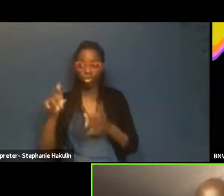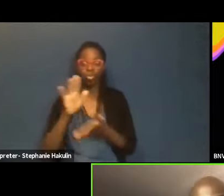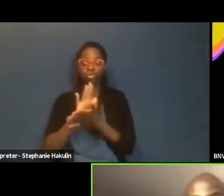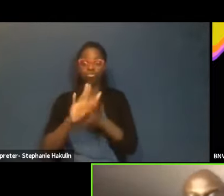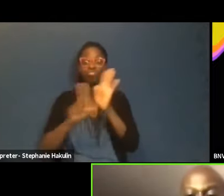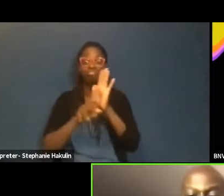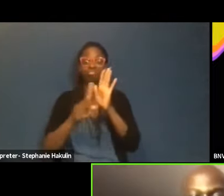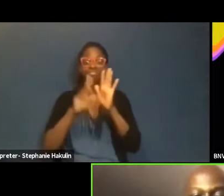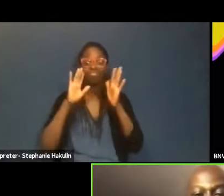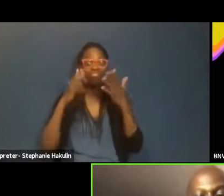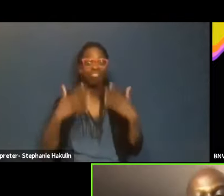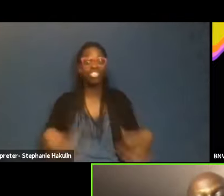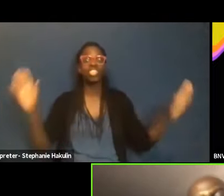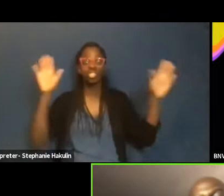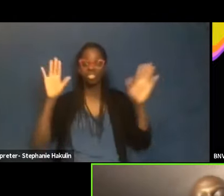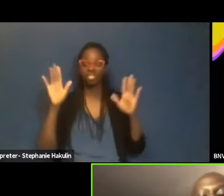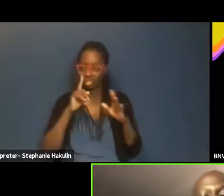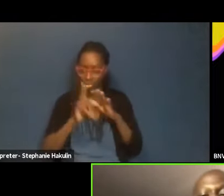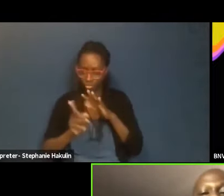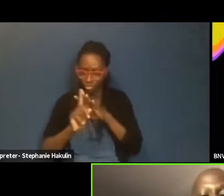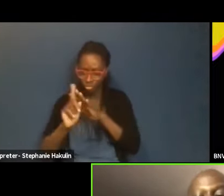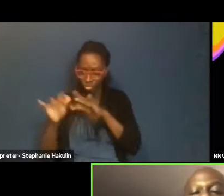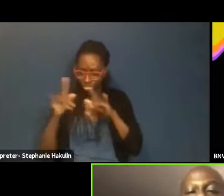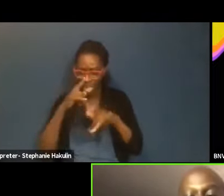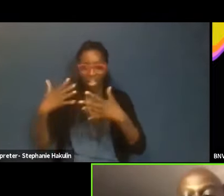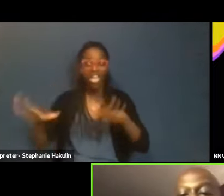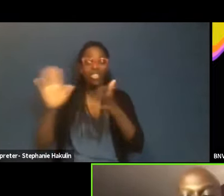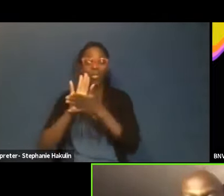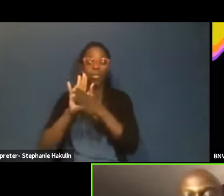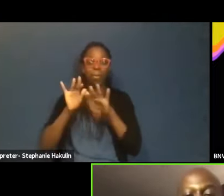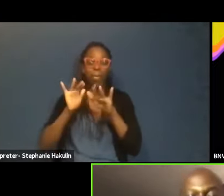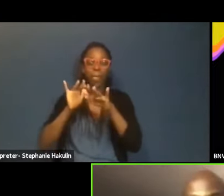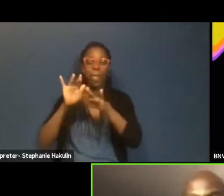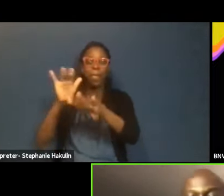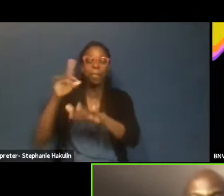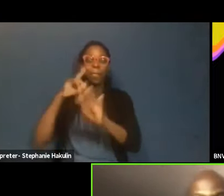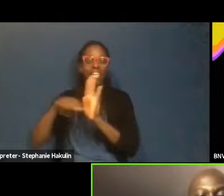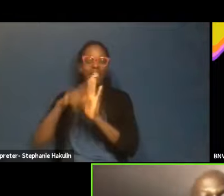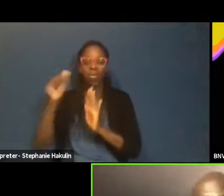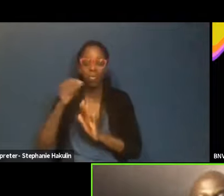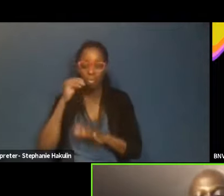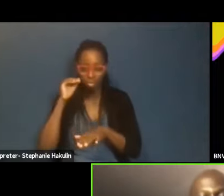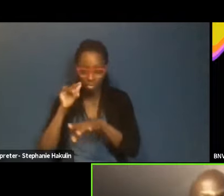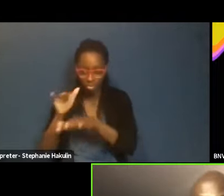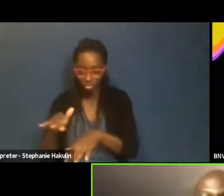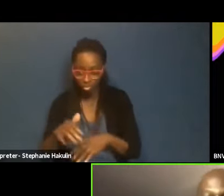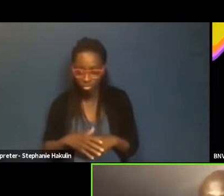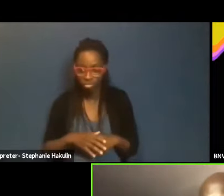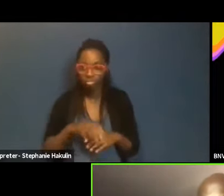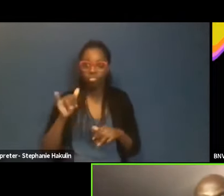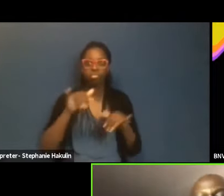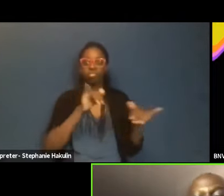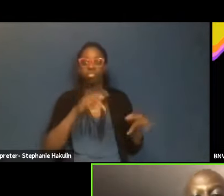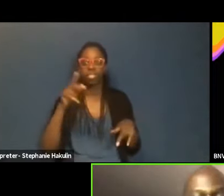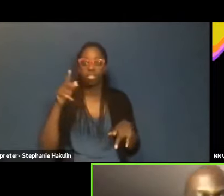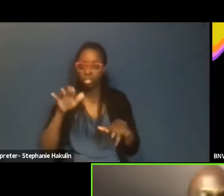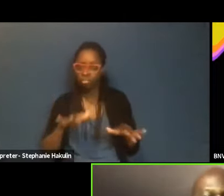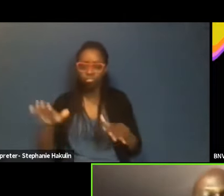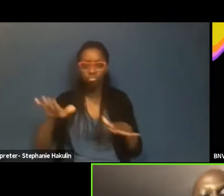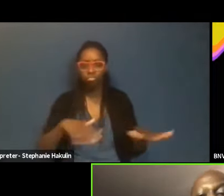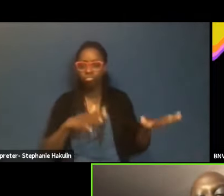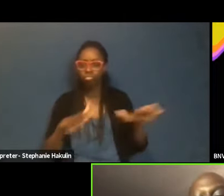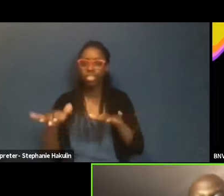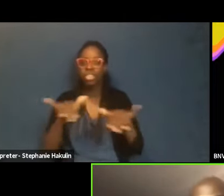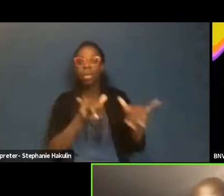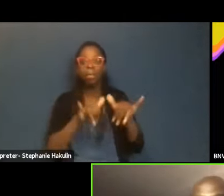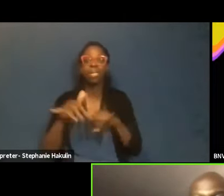Summertime magic, fool. In death, we are autumn enriched leaf, emanating transformation hues, freedom colored. We will never